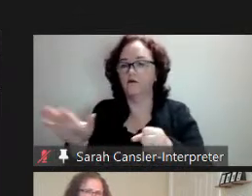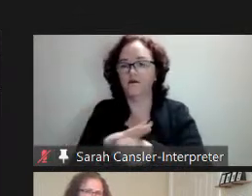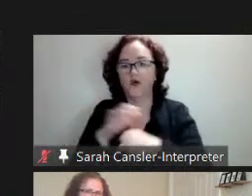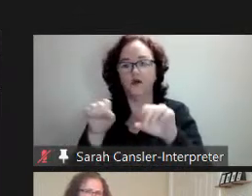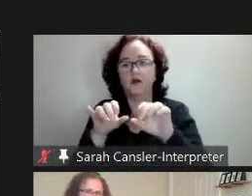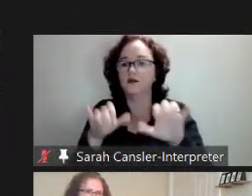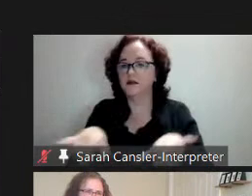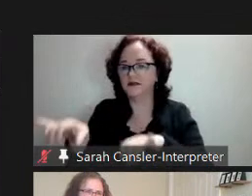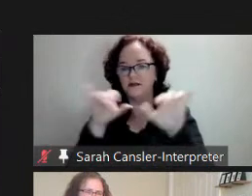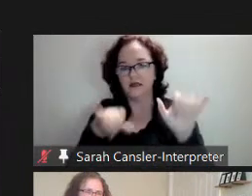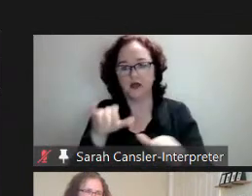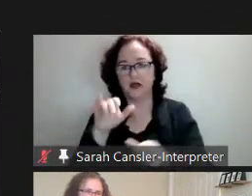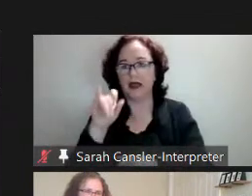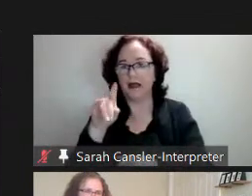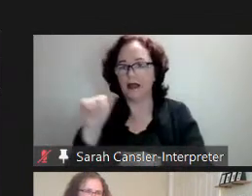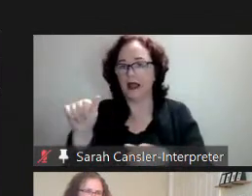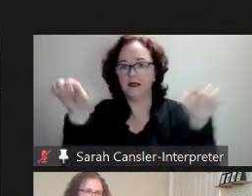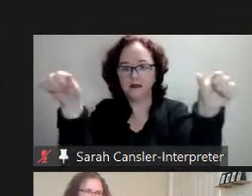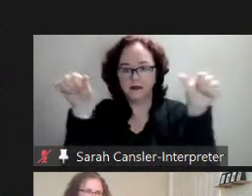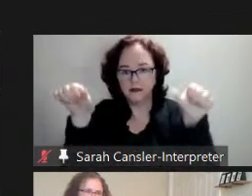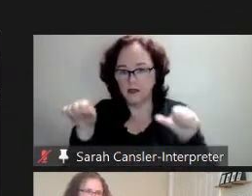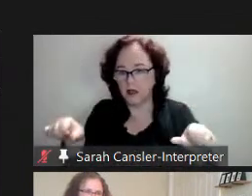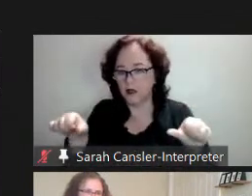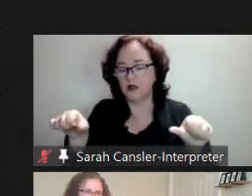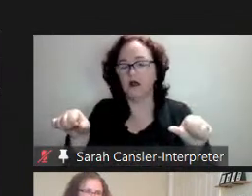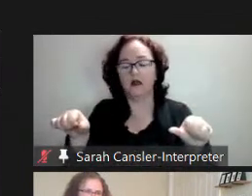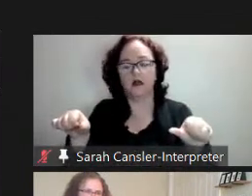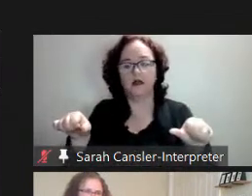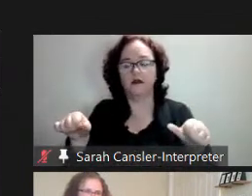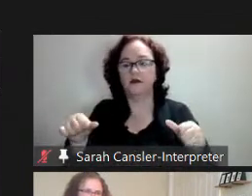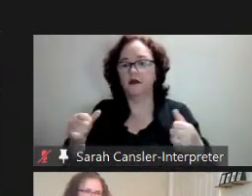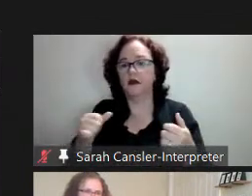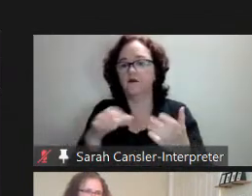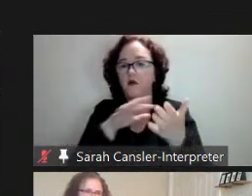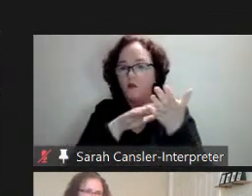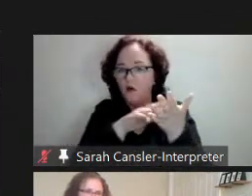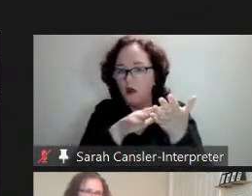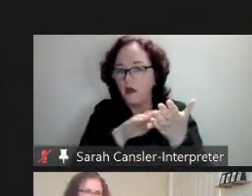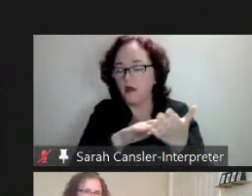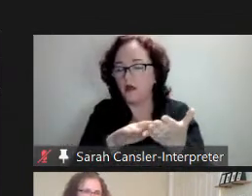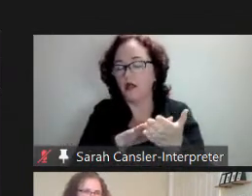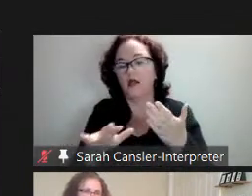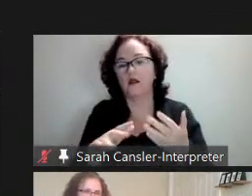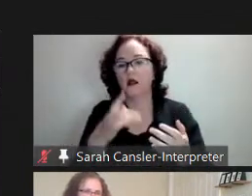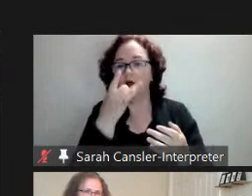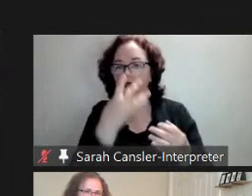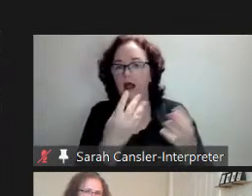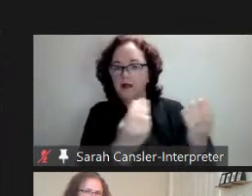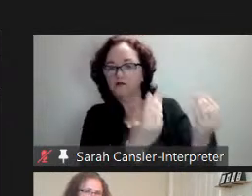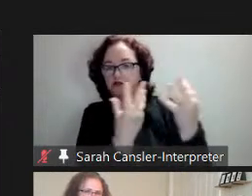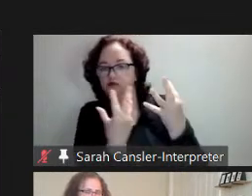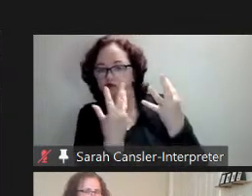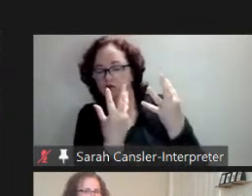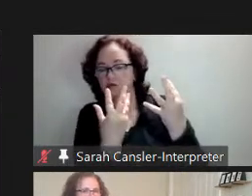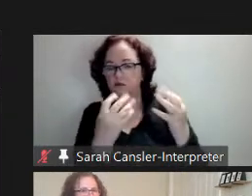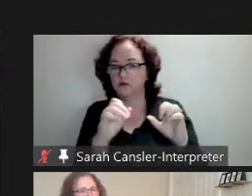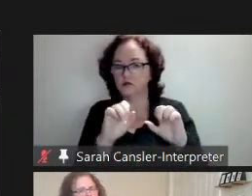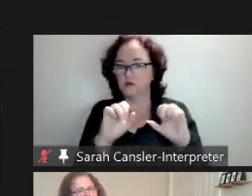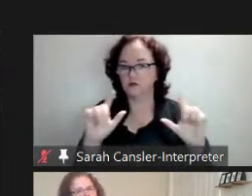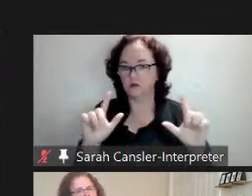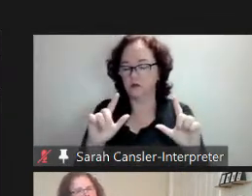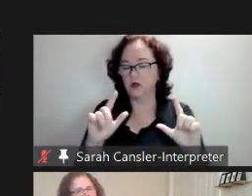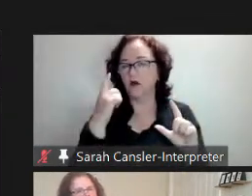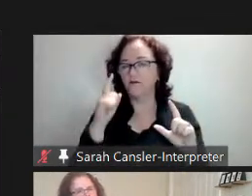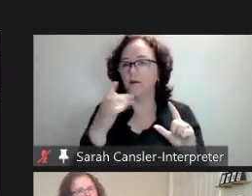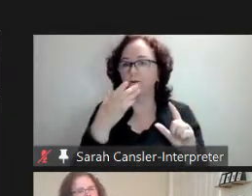signage, including braille and illuminated signage, as are the new standards for better